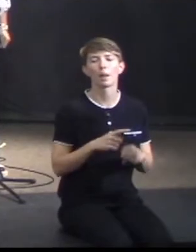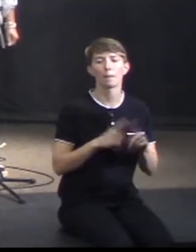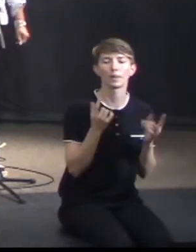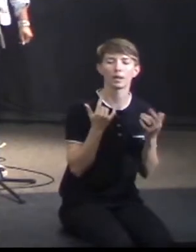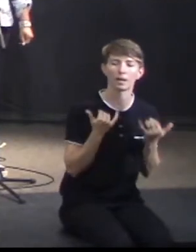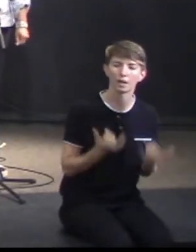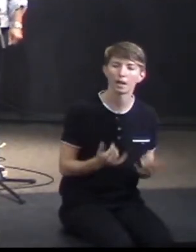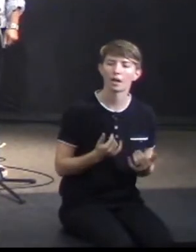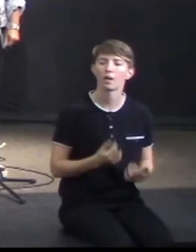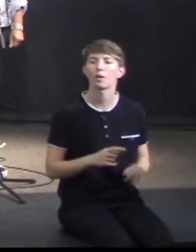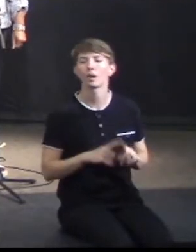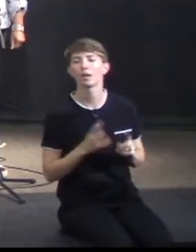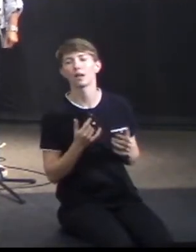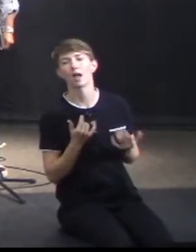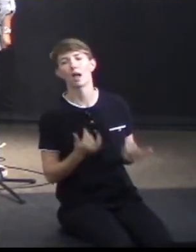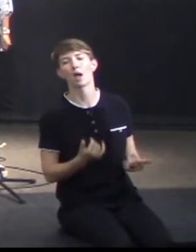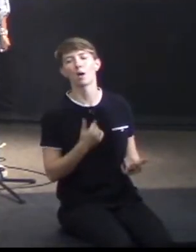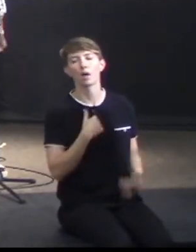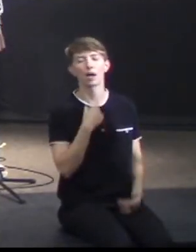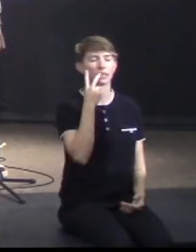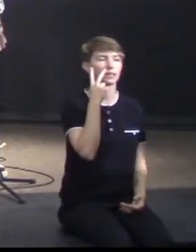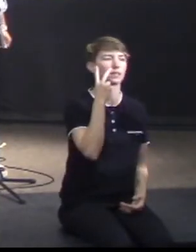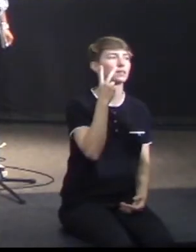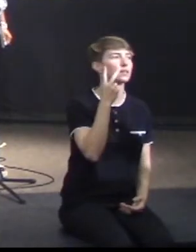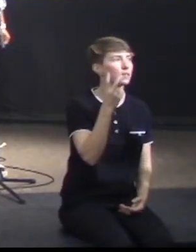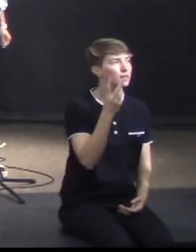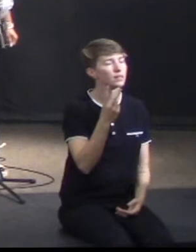but now I see.